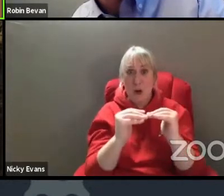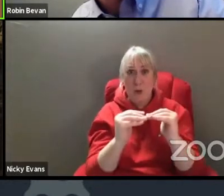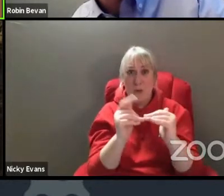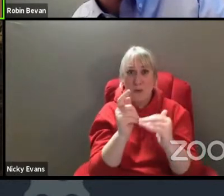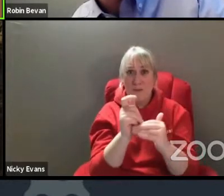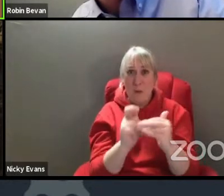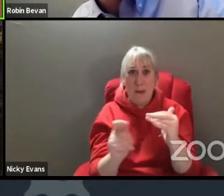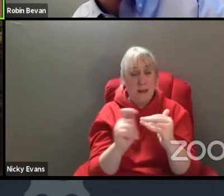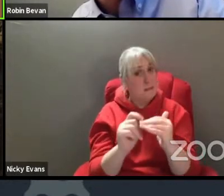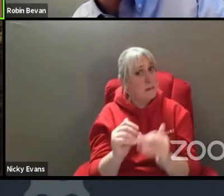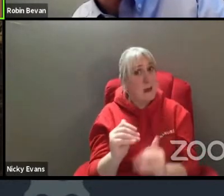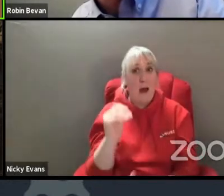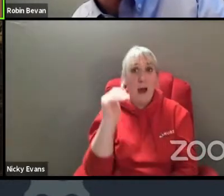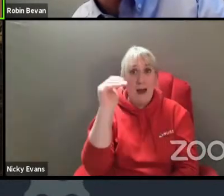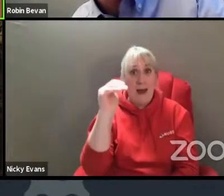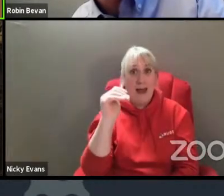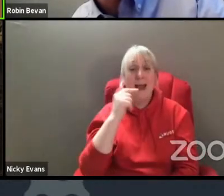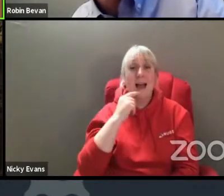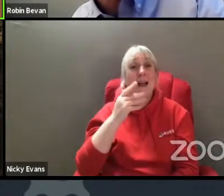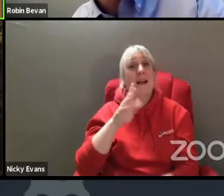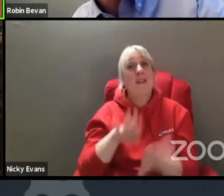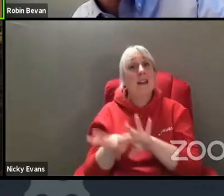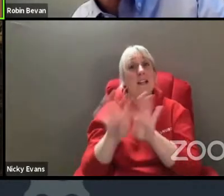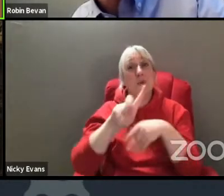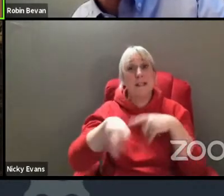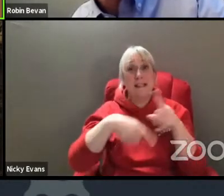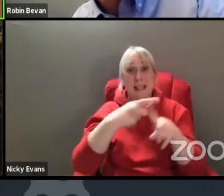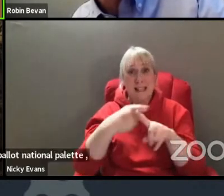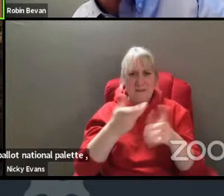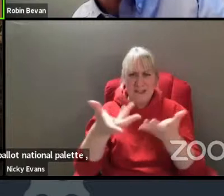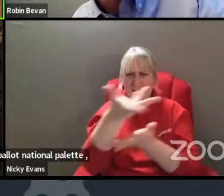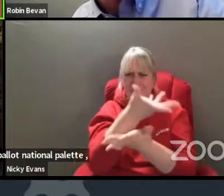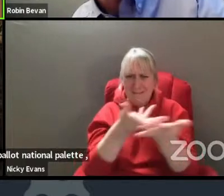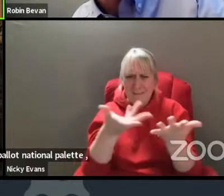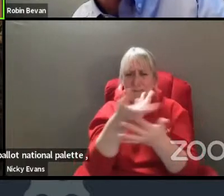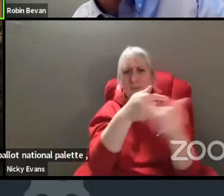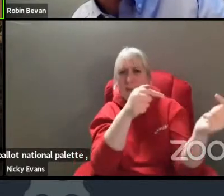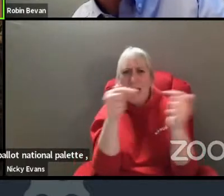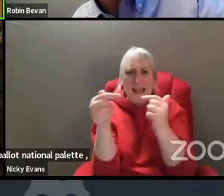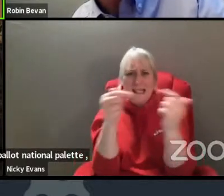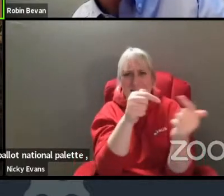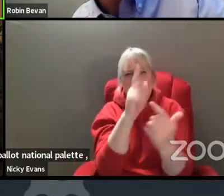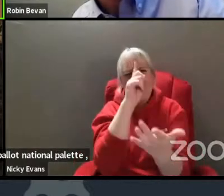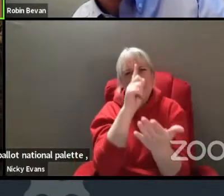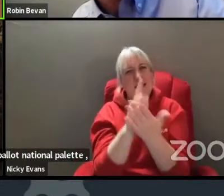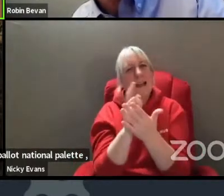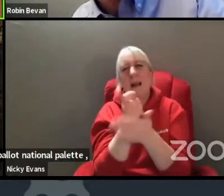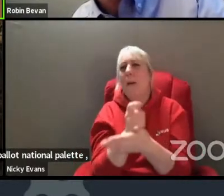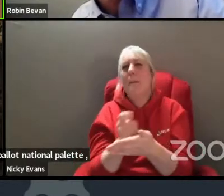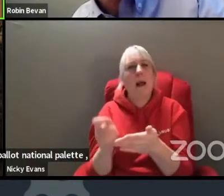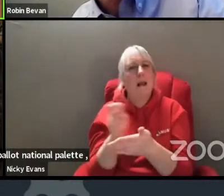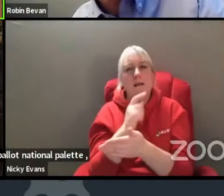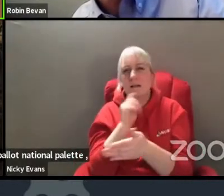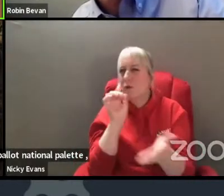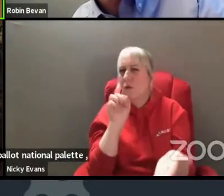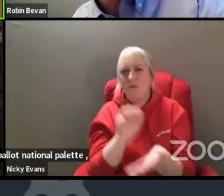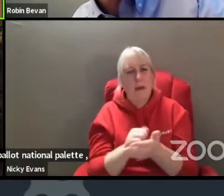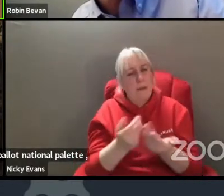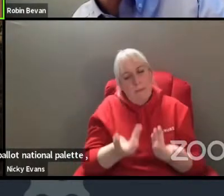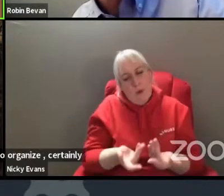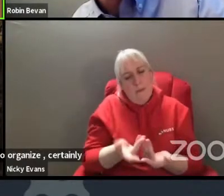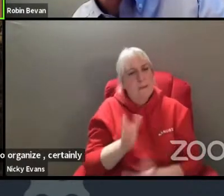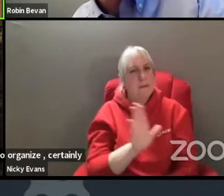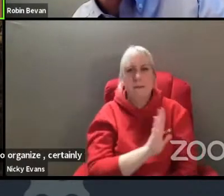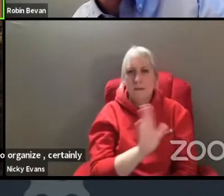the National Executive debated that issue and came to the conclusion that a ballot is not the right way to go ahead. What is the right way to